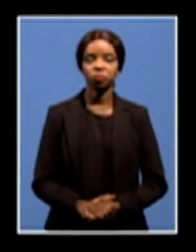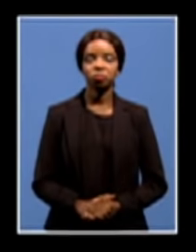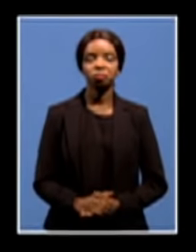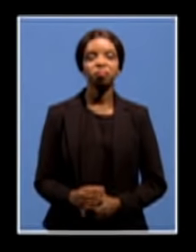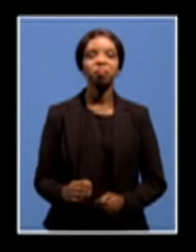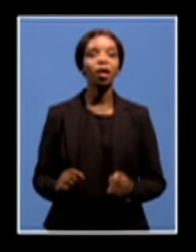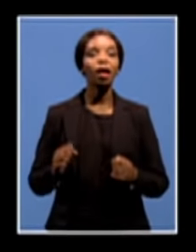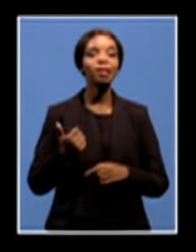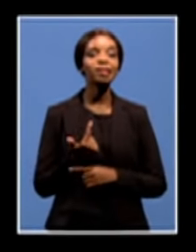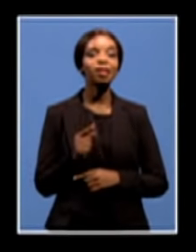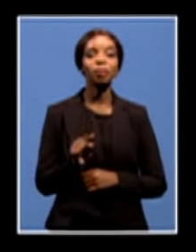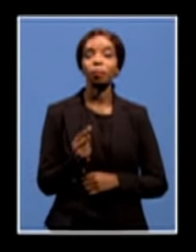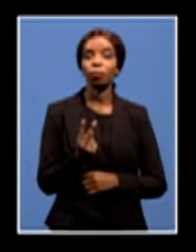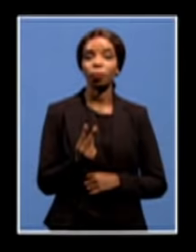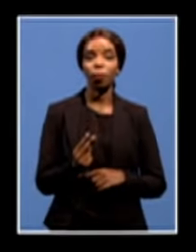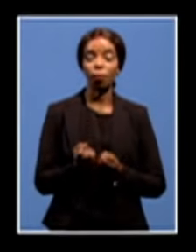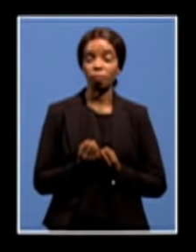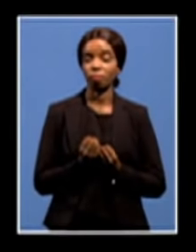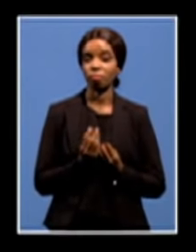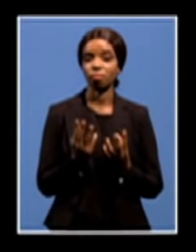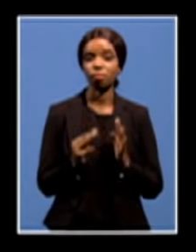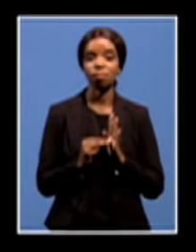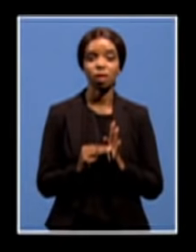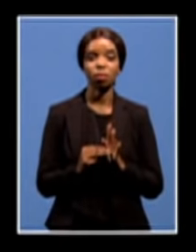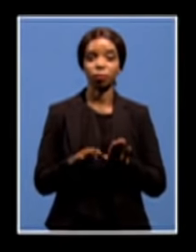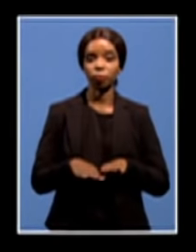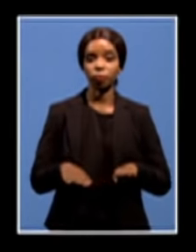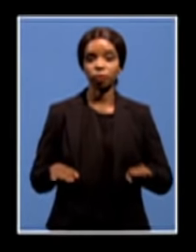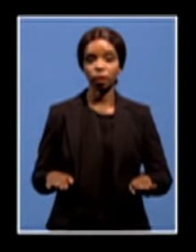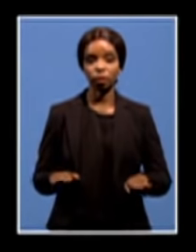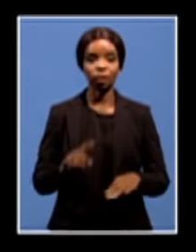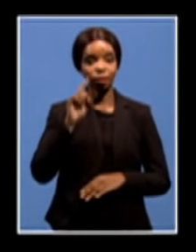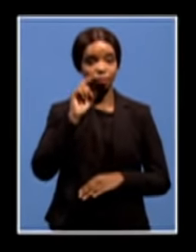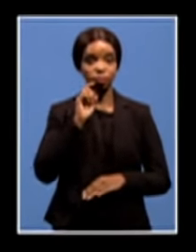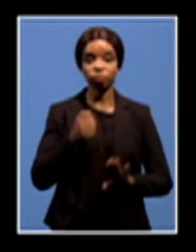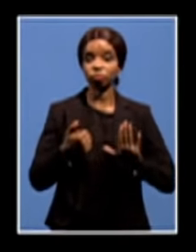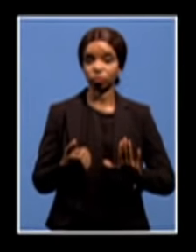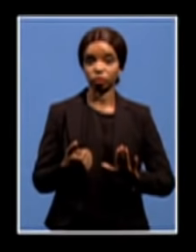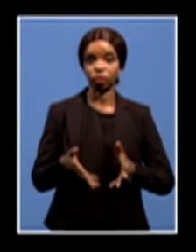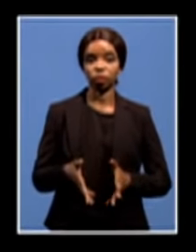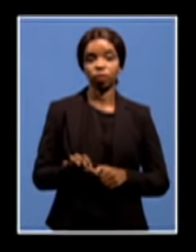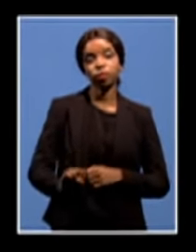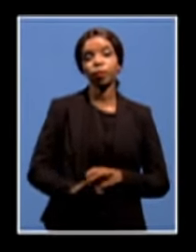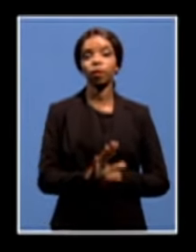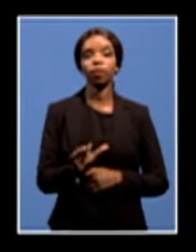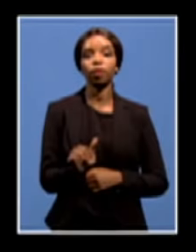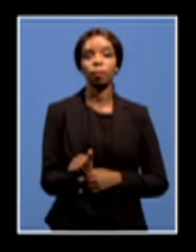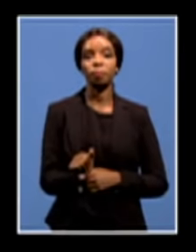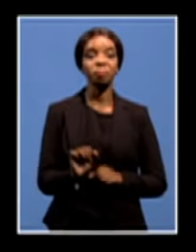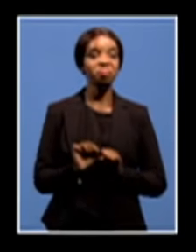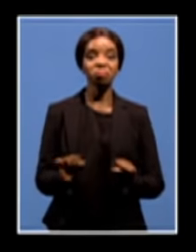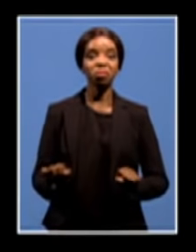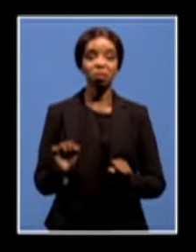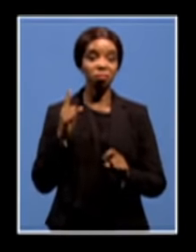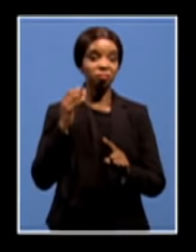There are 7.2 million children under the age of 6 in South Africa. Their fate is already sealed. Will